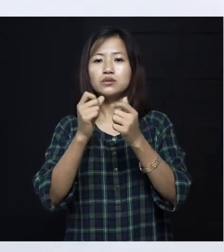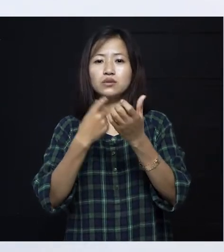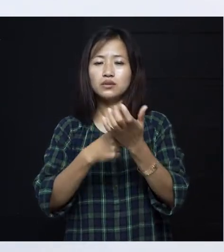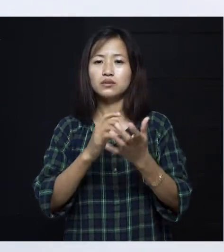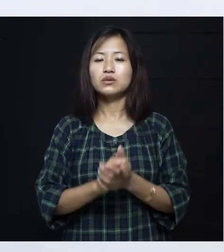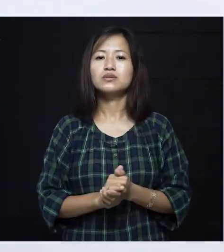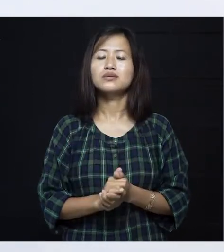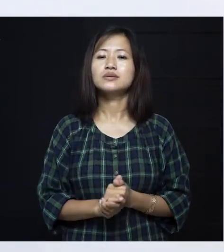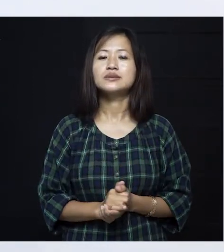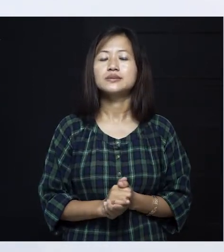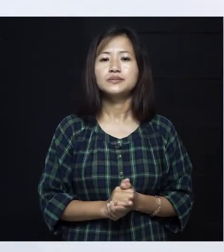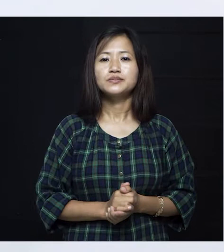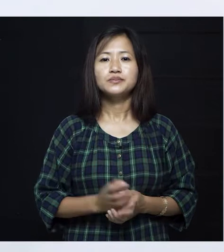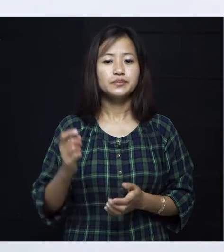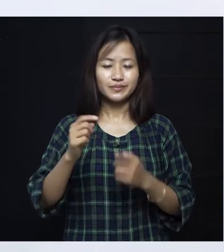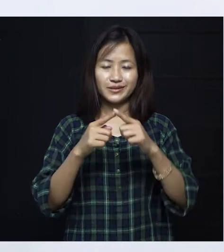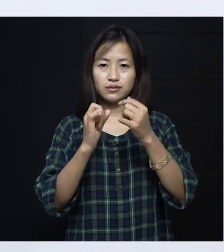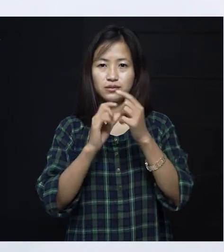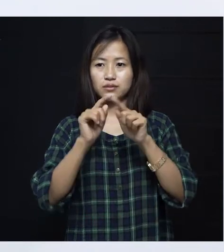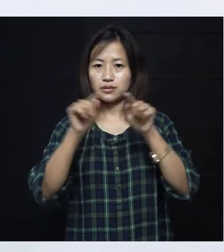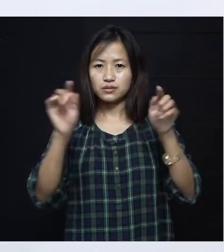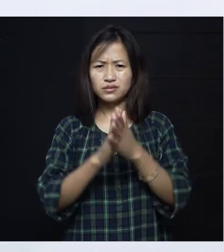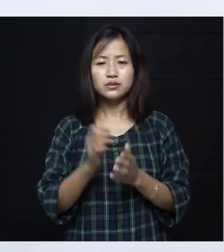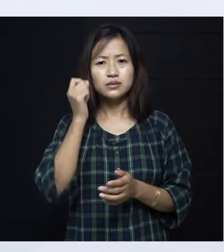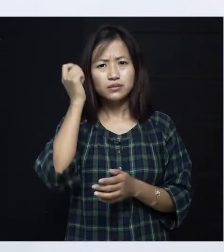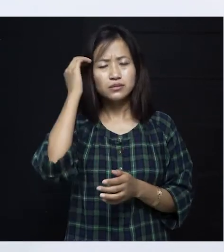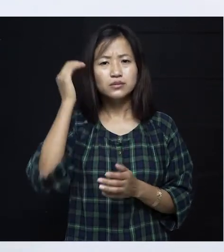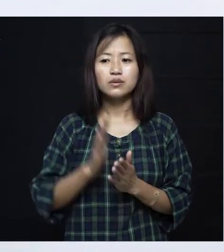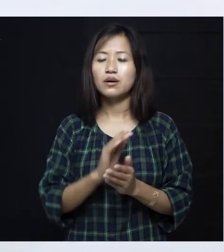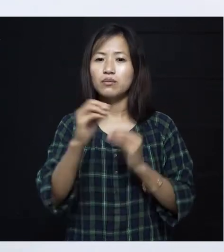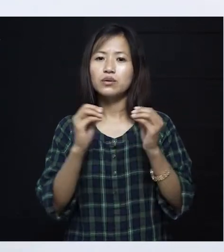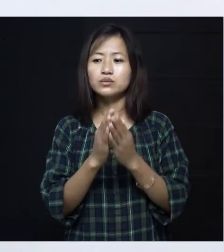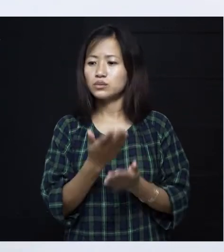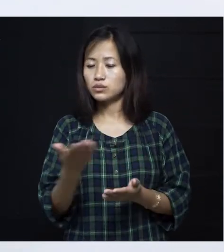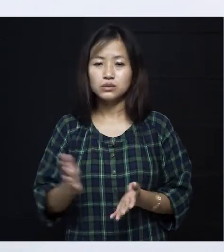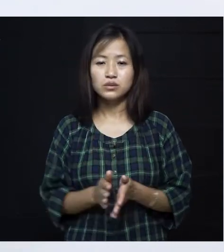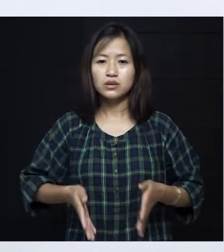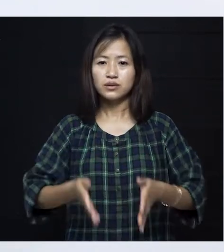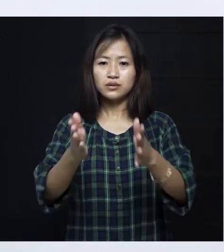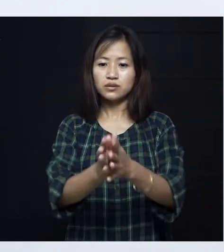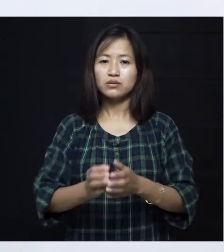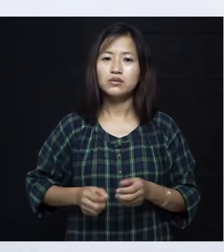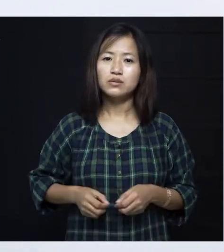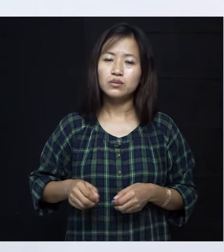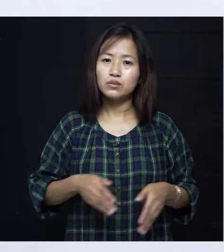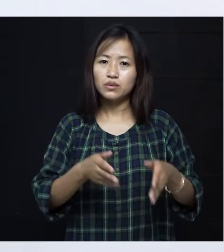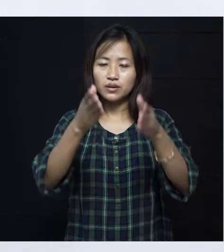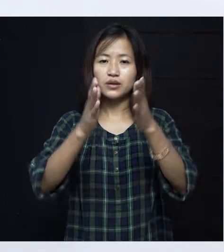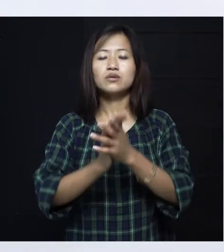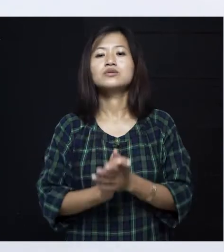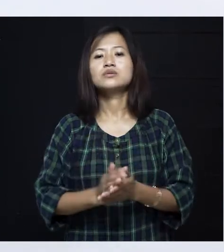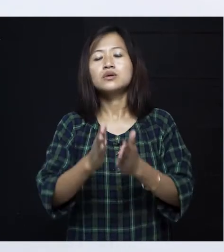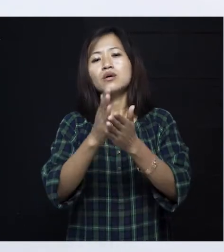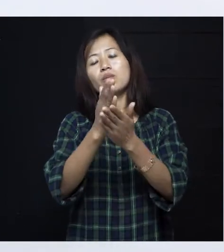the title itself you can know, that is, border roads means we are talking about those roads which are running on the border